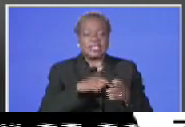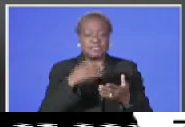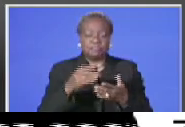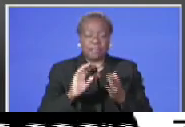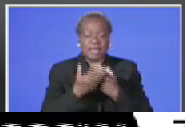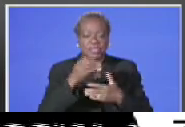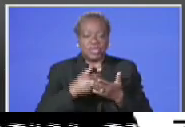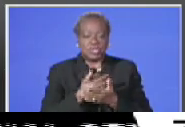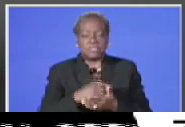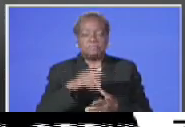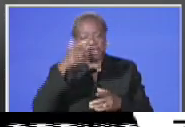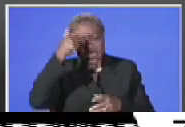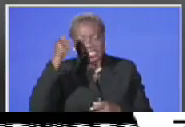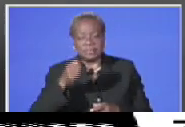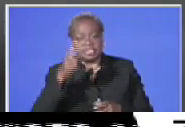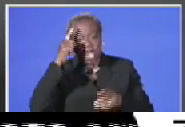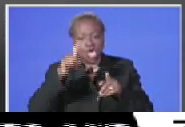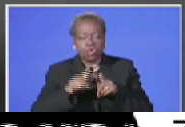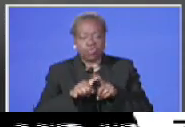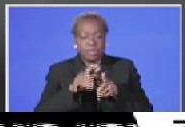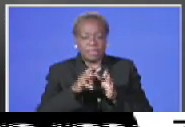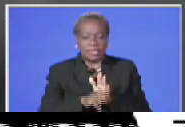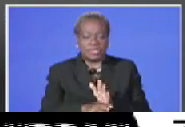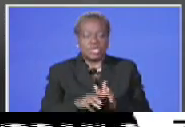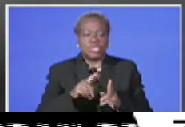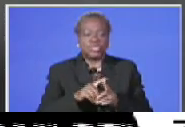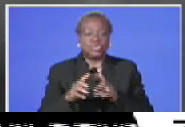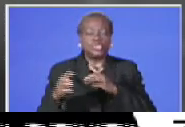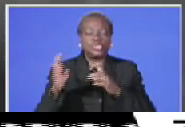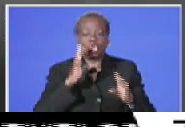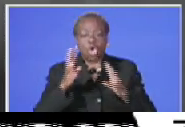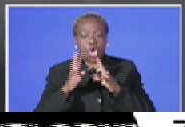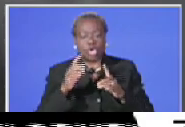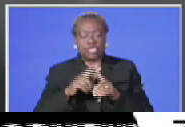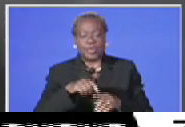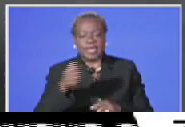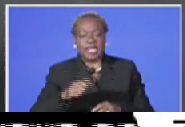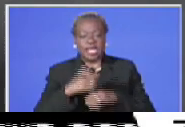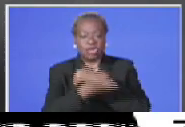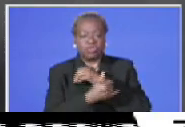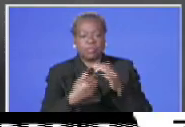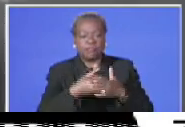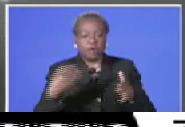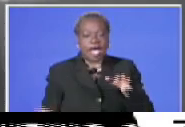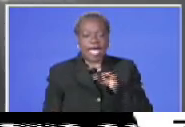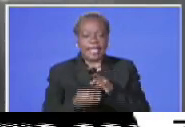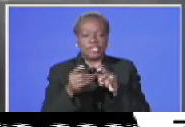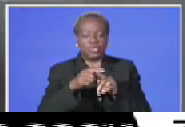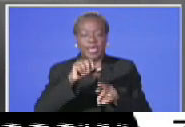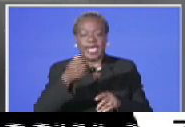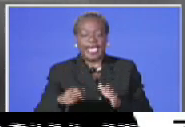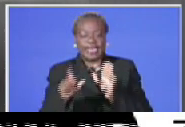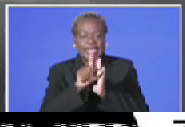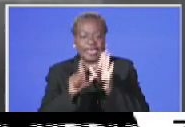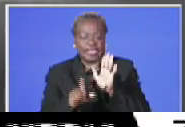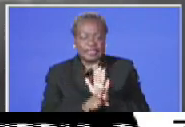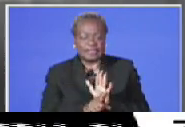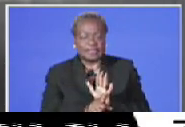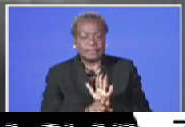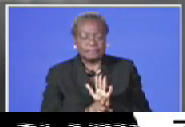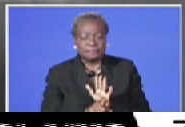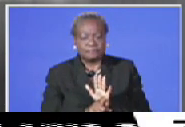to engage in dialogue with any country before adding it to the list. We have been, to the knowledge of the